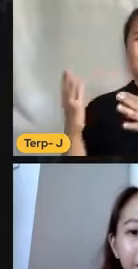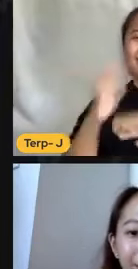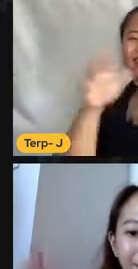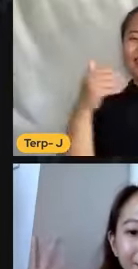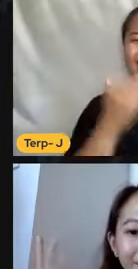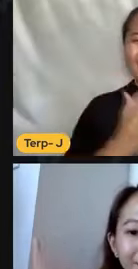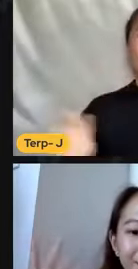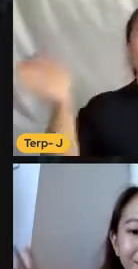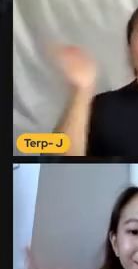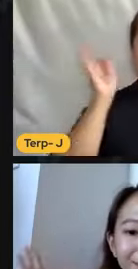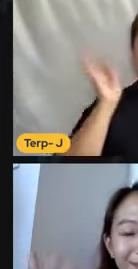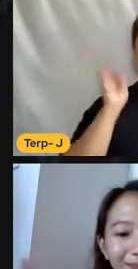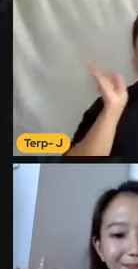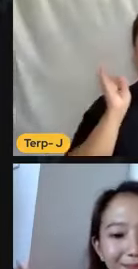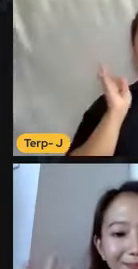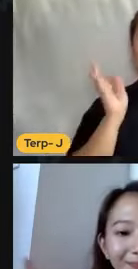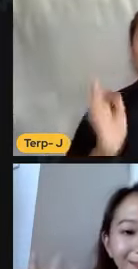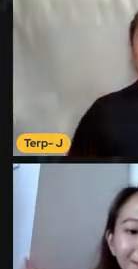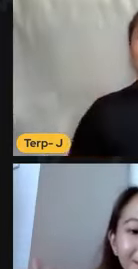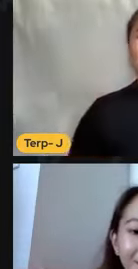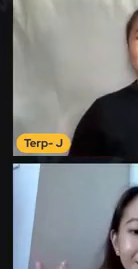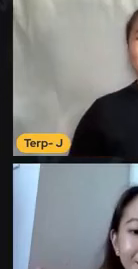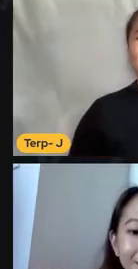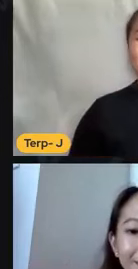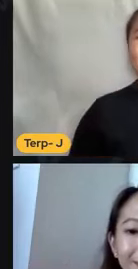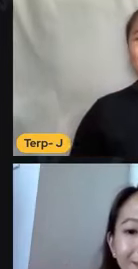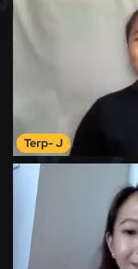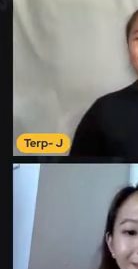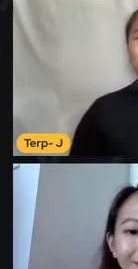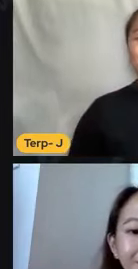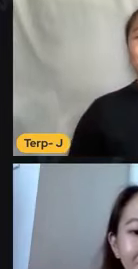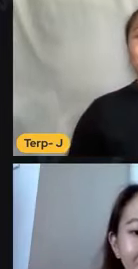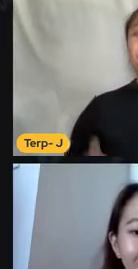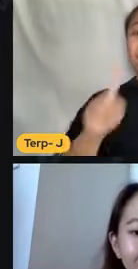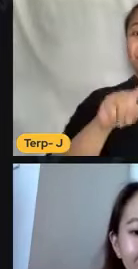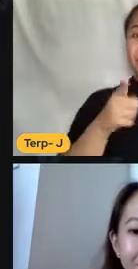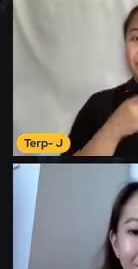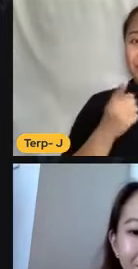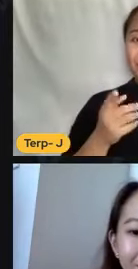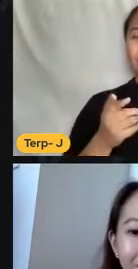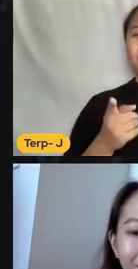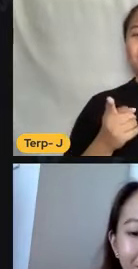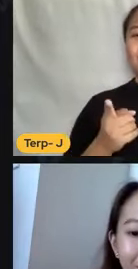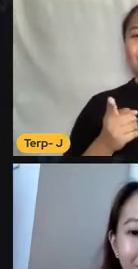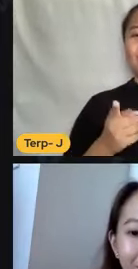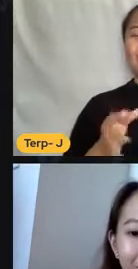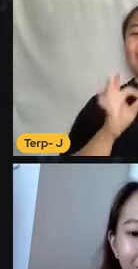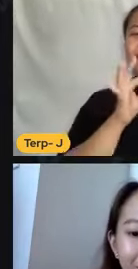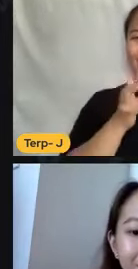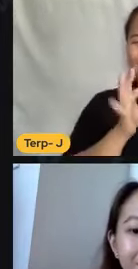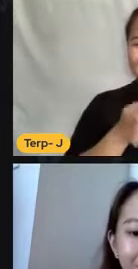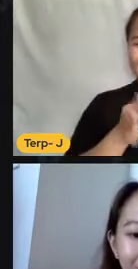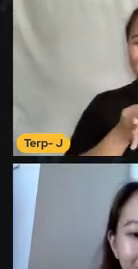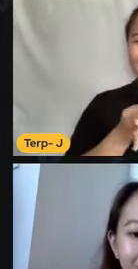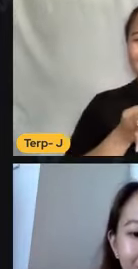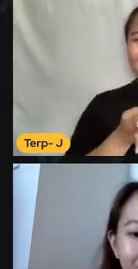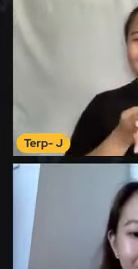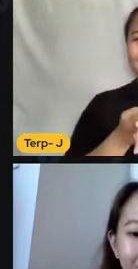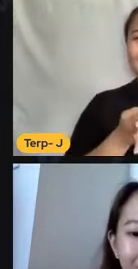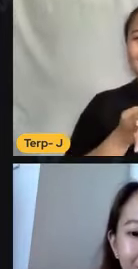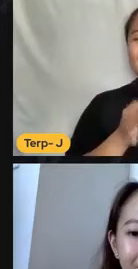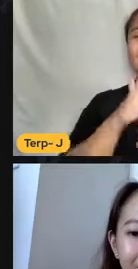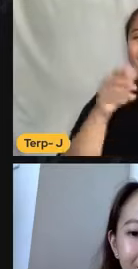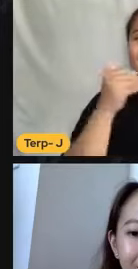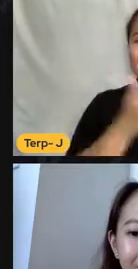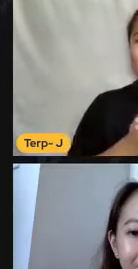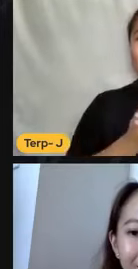speakers and to my fellow co-host Steph, and as well to our interpreters and those who have made